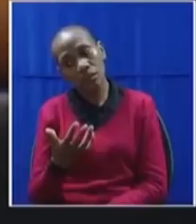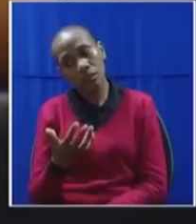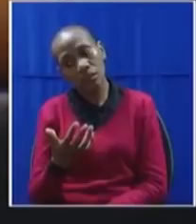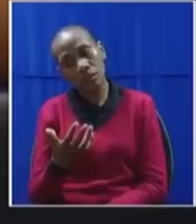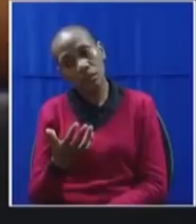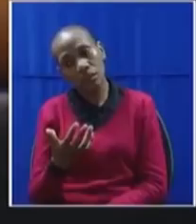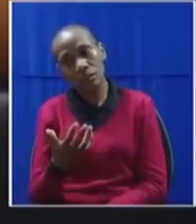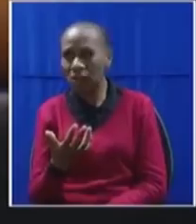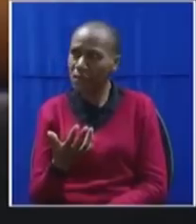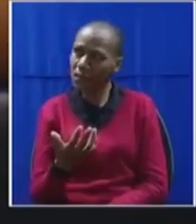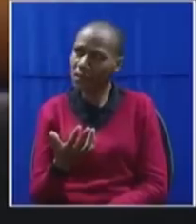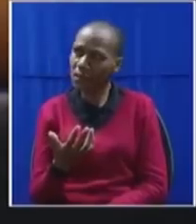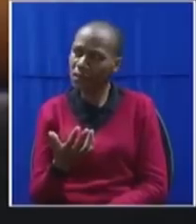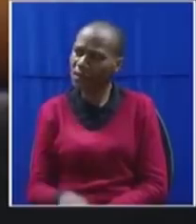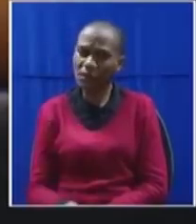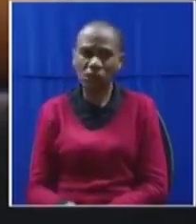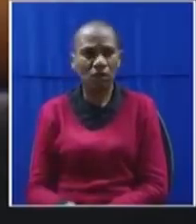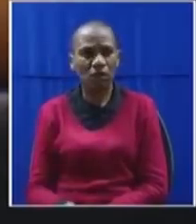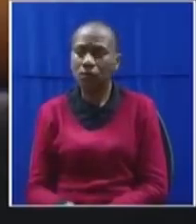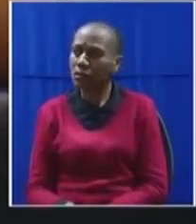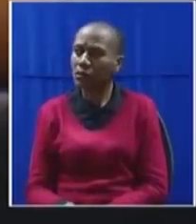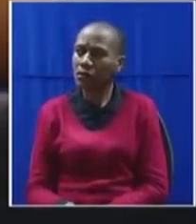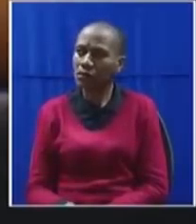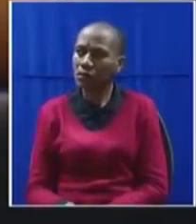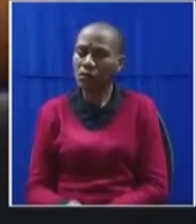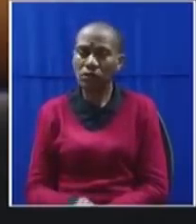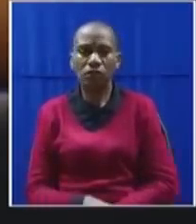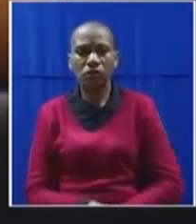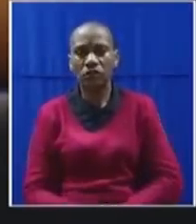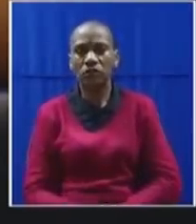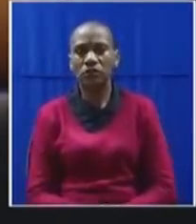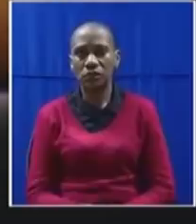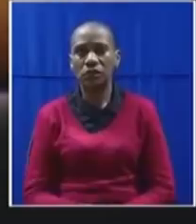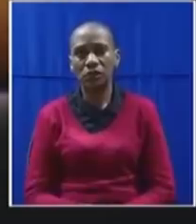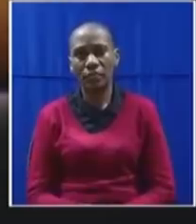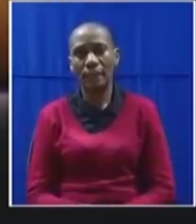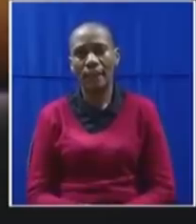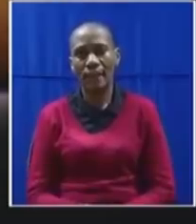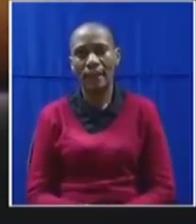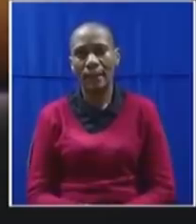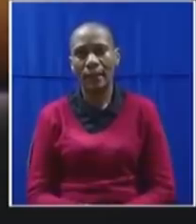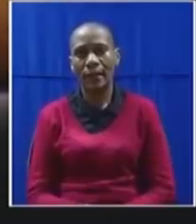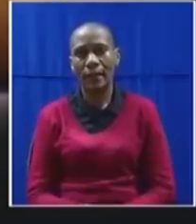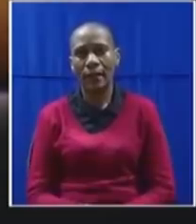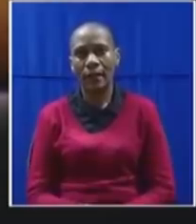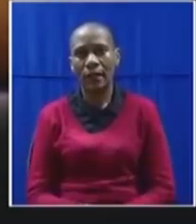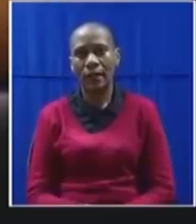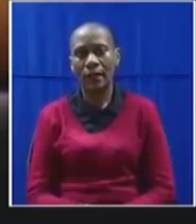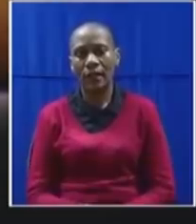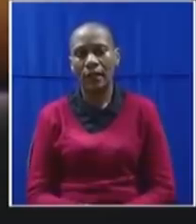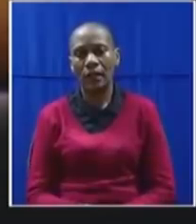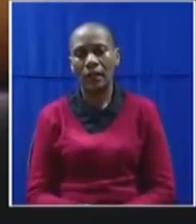Honorable Member, that's not the point of order. Honorable Mandela, what's the point of